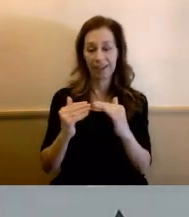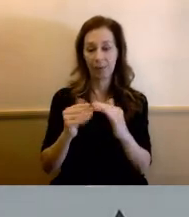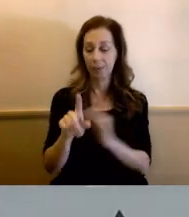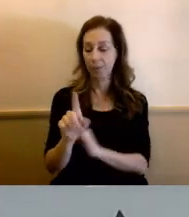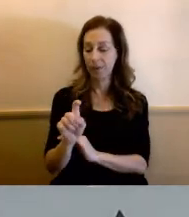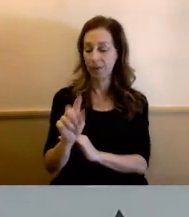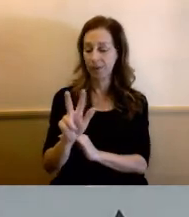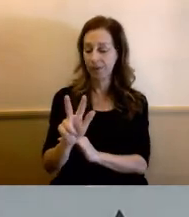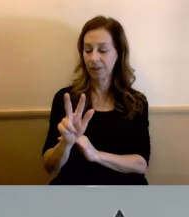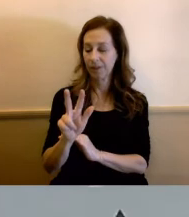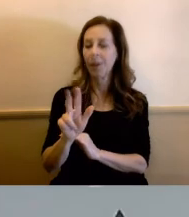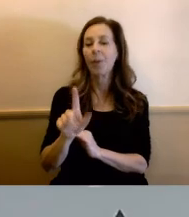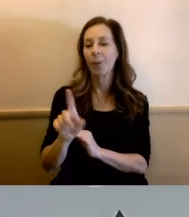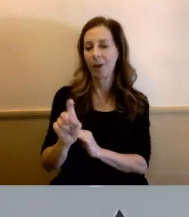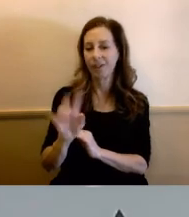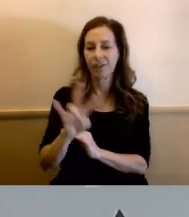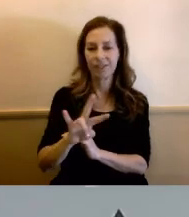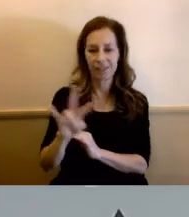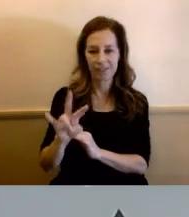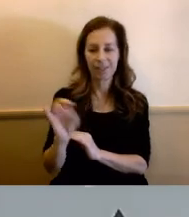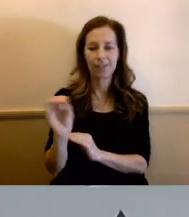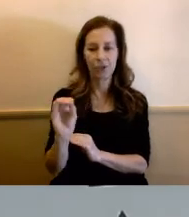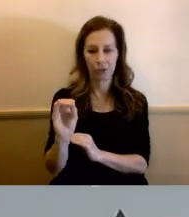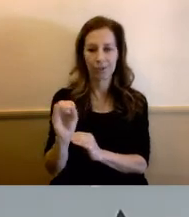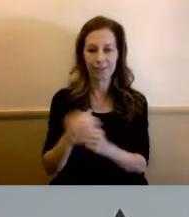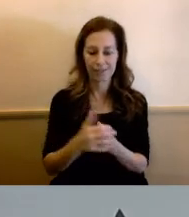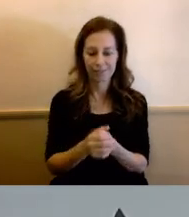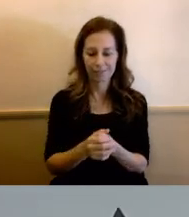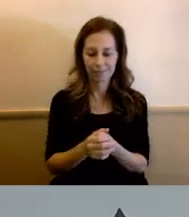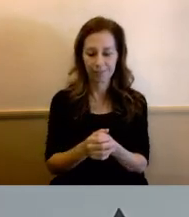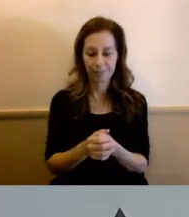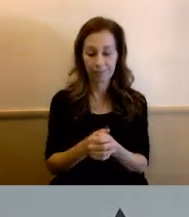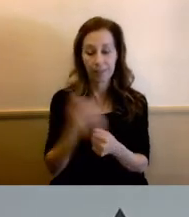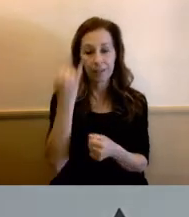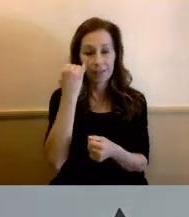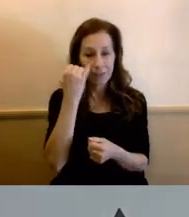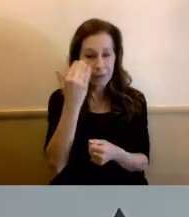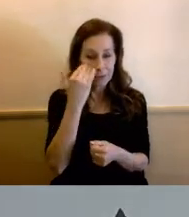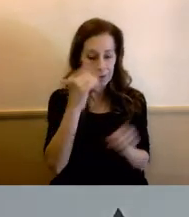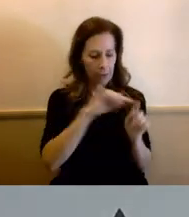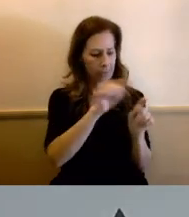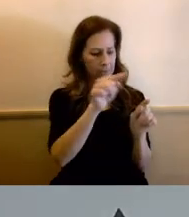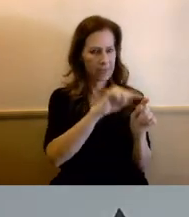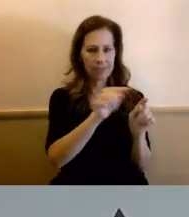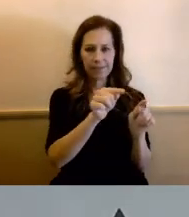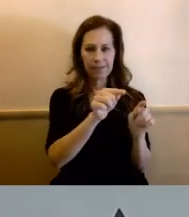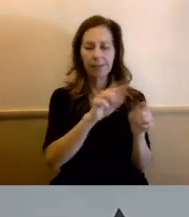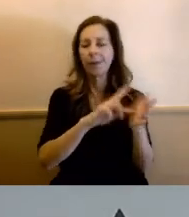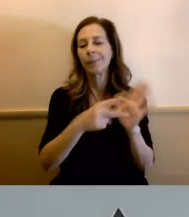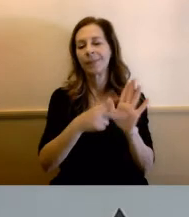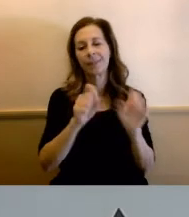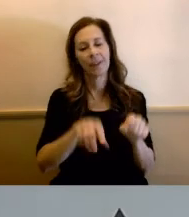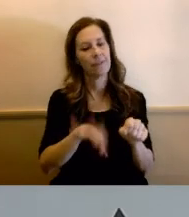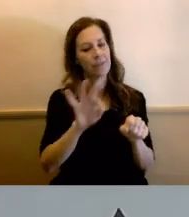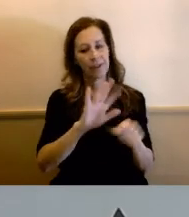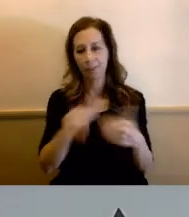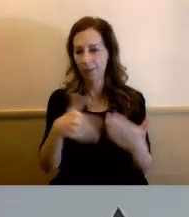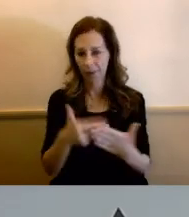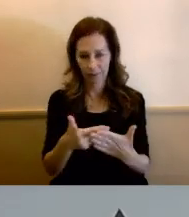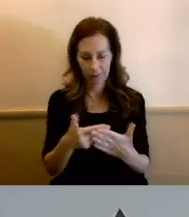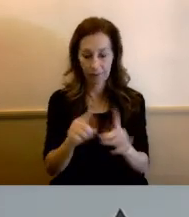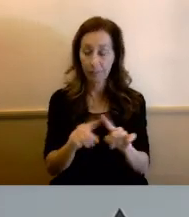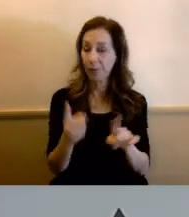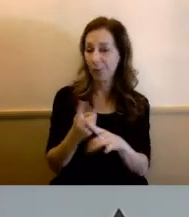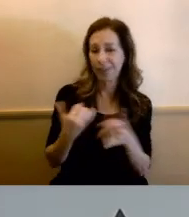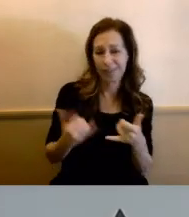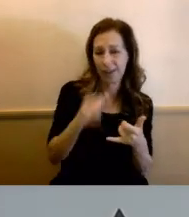177 degrees. And if I know one, I can find all of them. But right now I don't have to, because